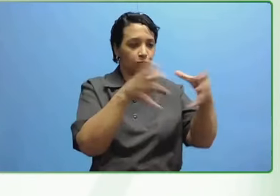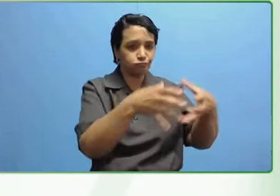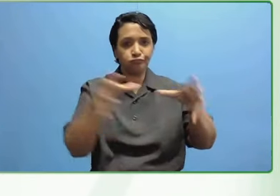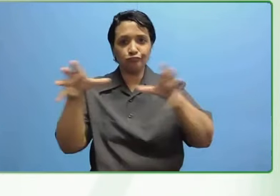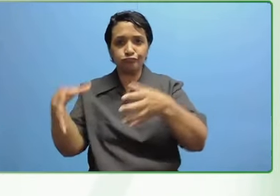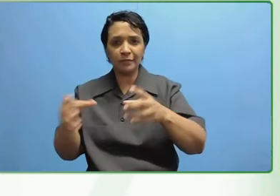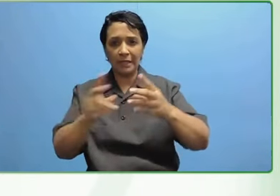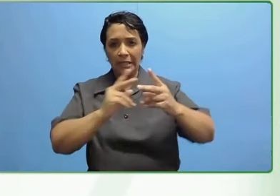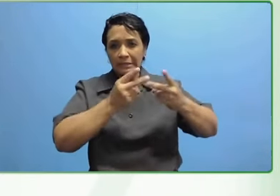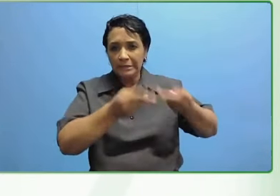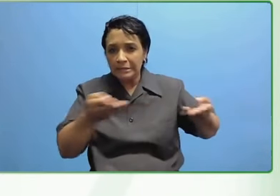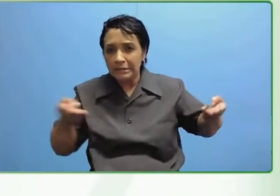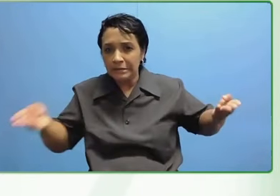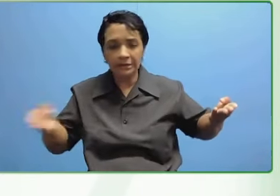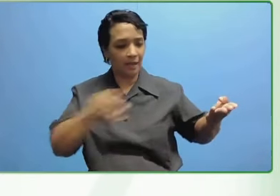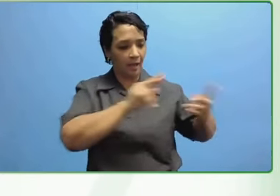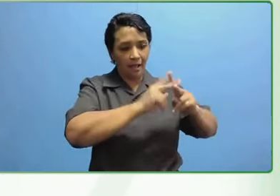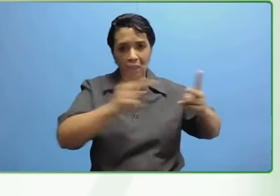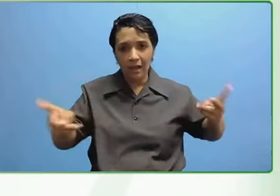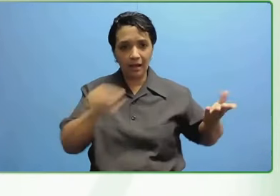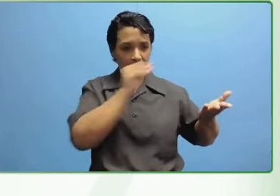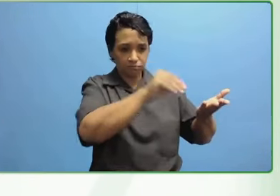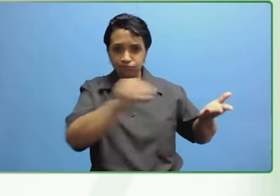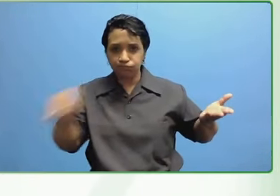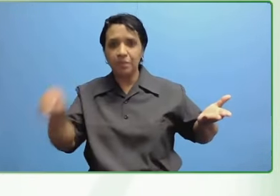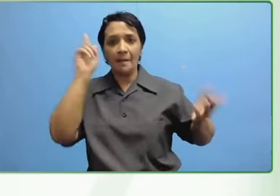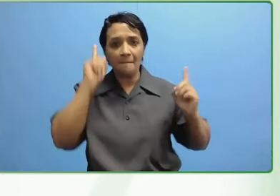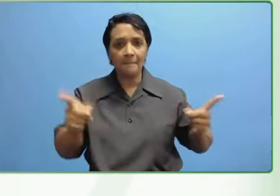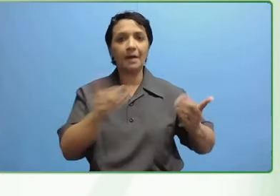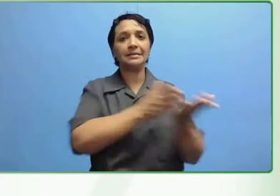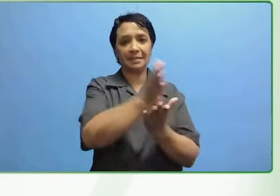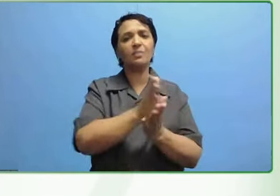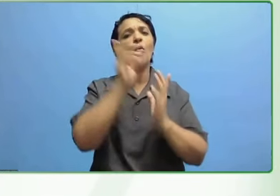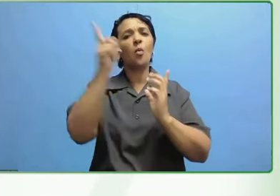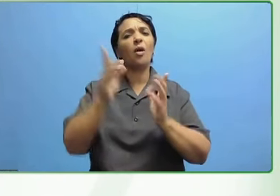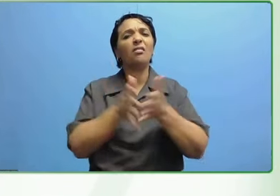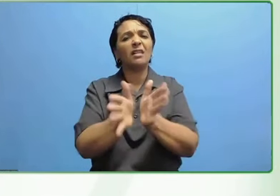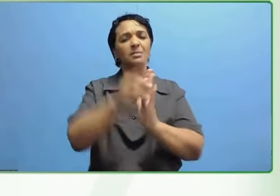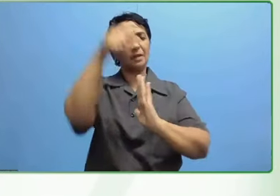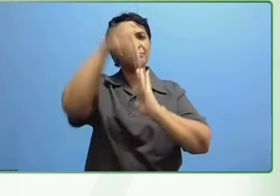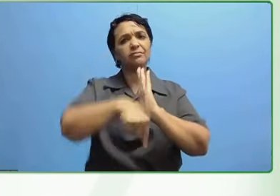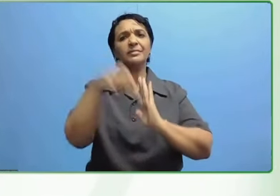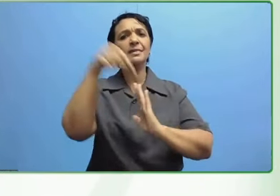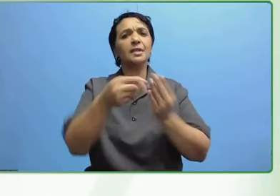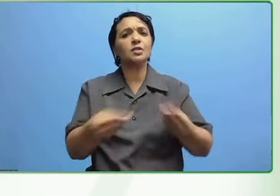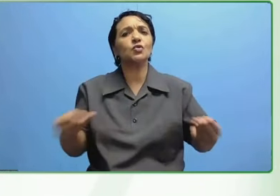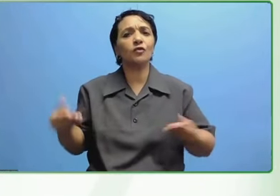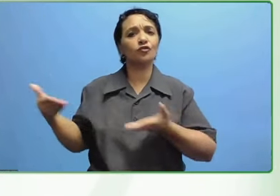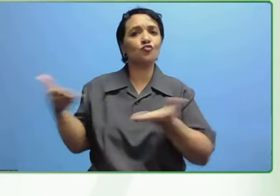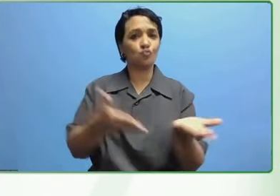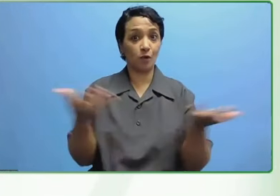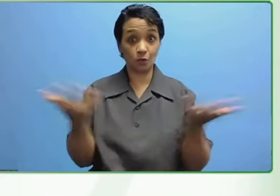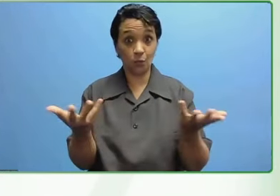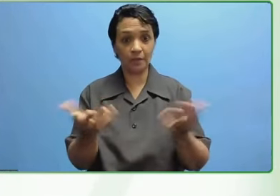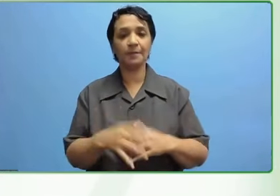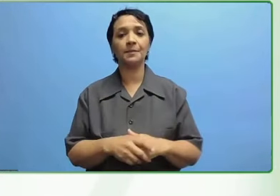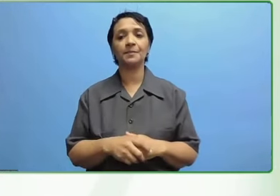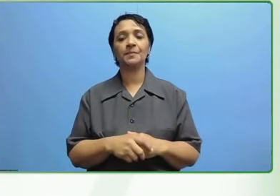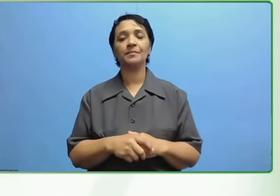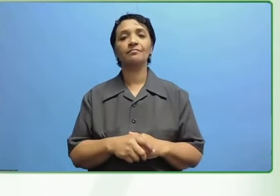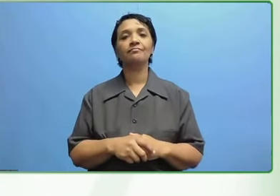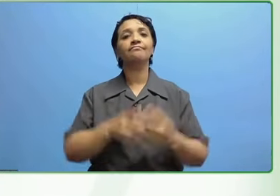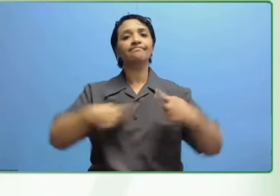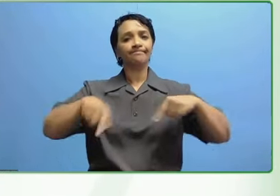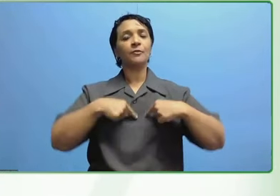to be accessible. And I will tell in a minute which are those products and services. It uses exactly, this is the second thing that it does,